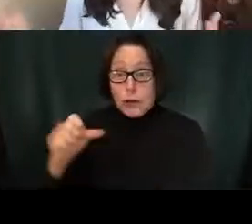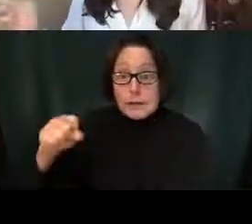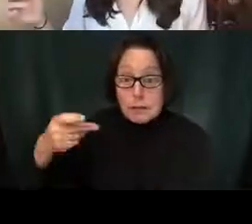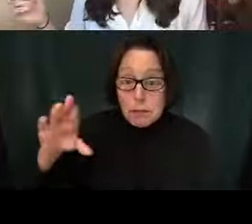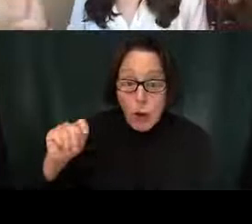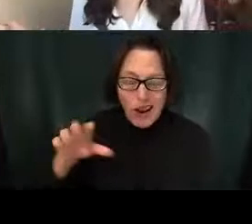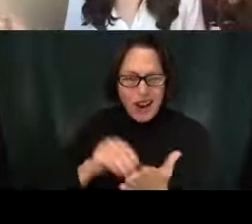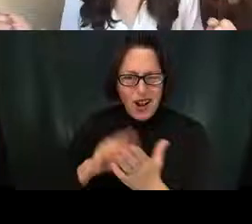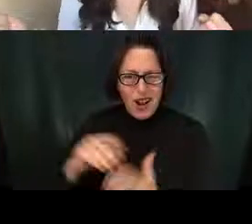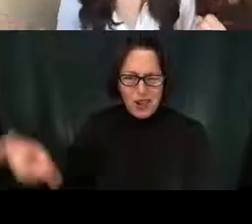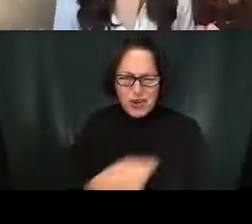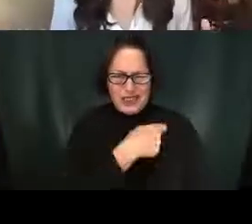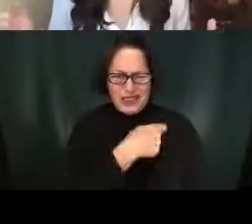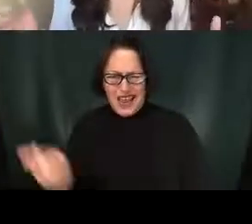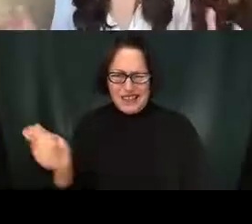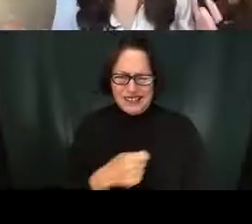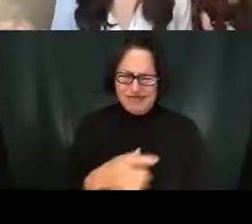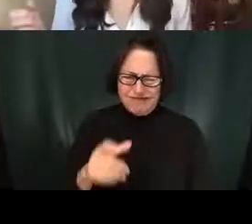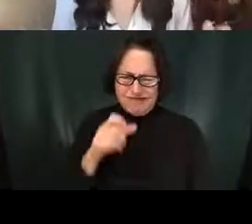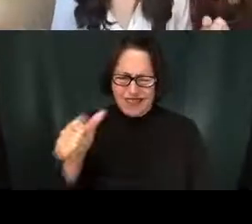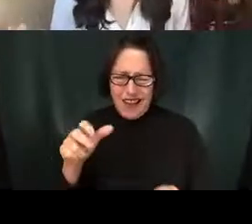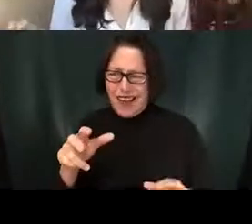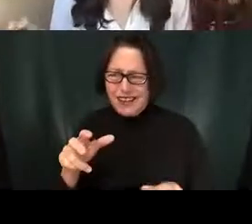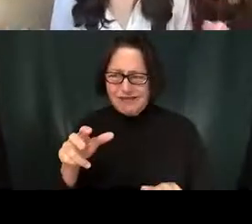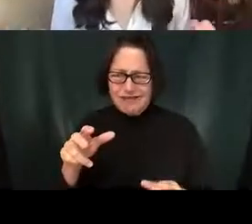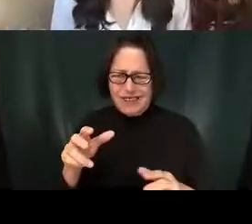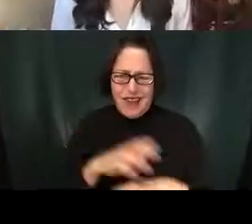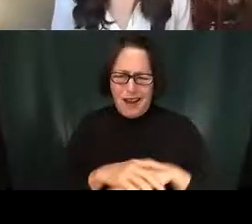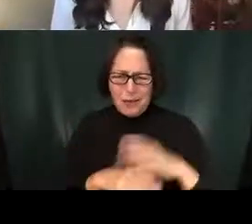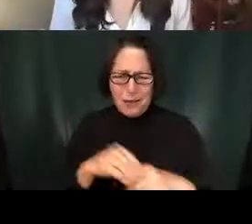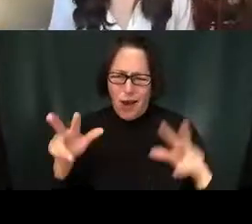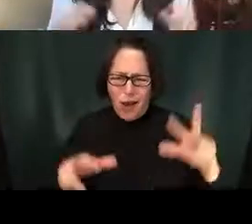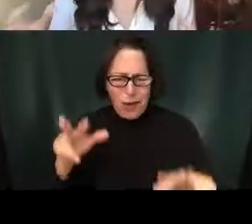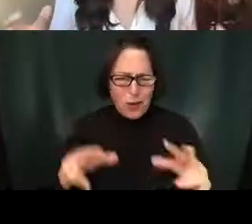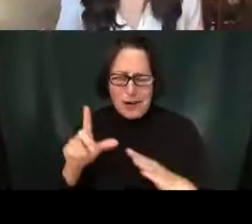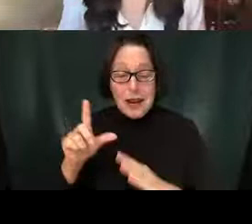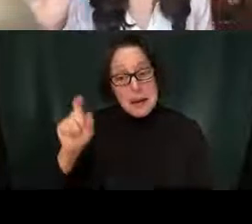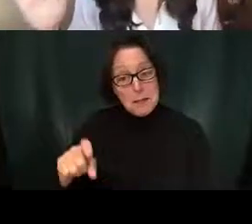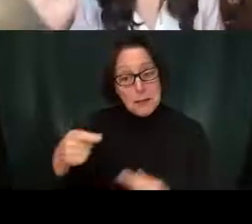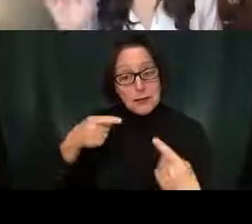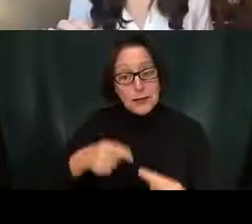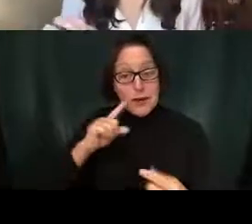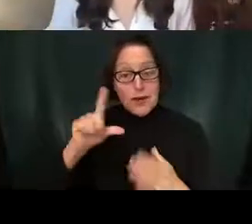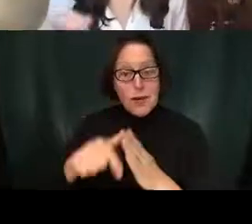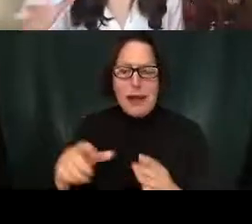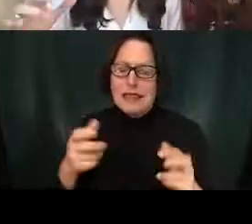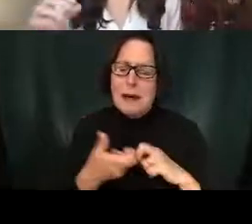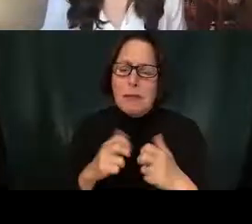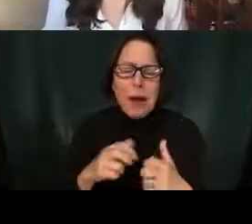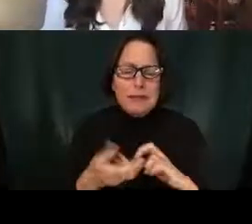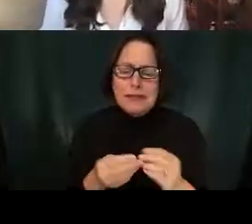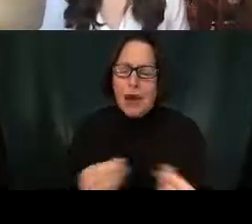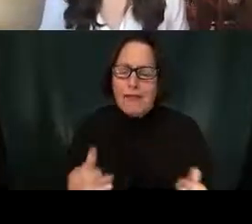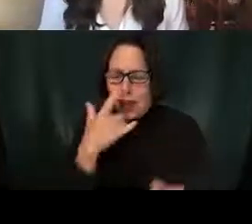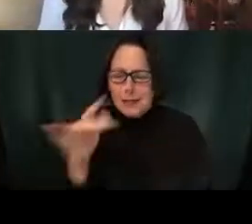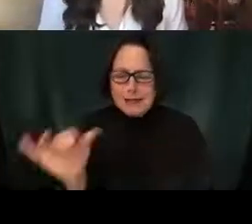it doesn't feel right. It feels uncomfortable. You have to go through that struggle process. The same thing with problem solving or learning a new